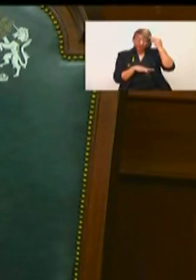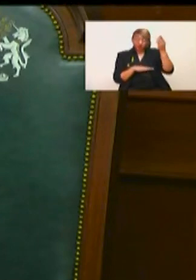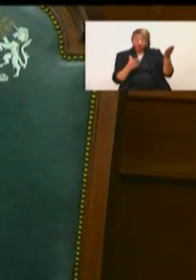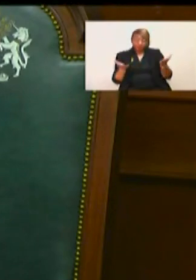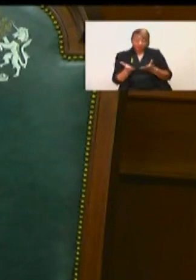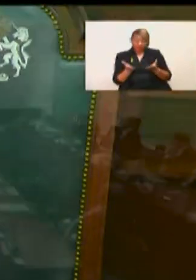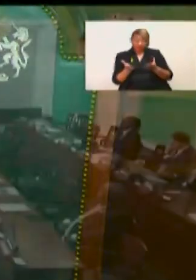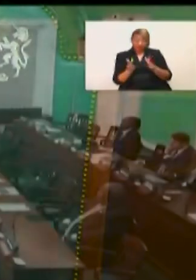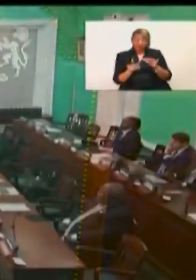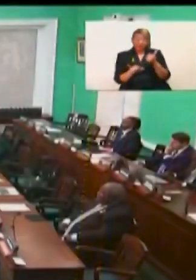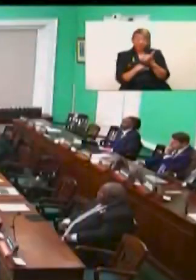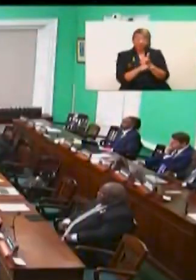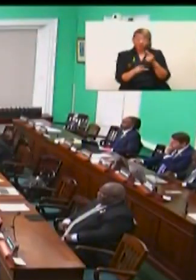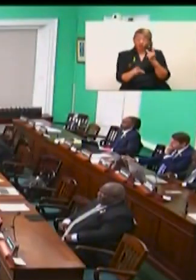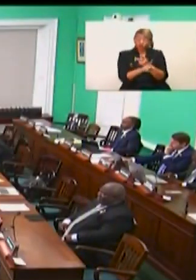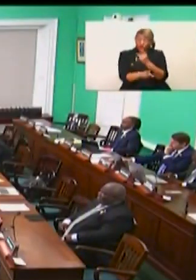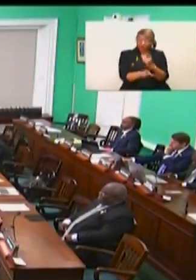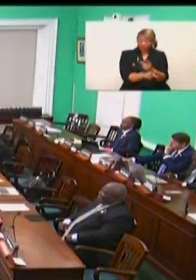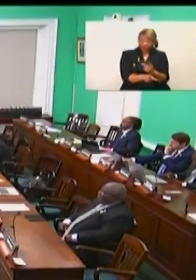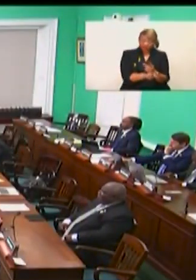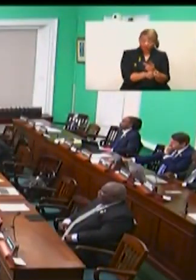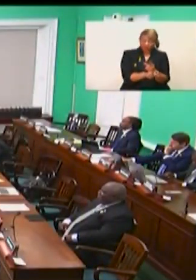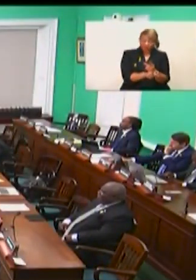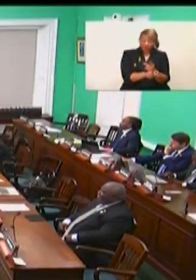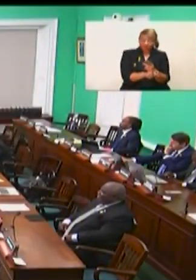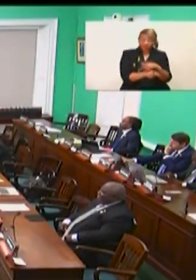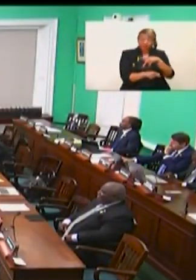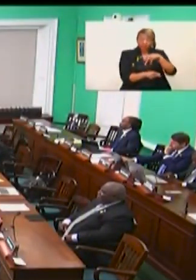he would set the record straight. And he